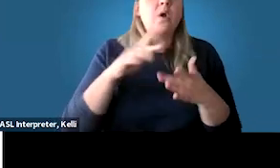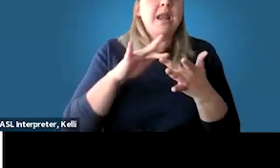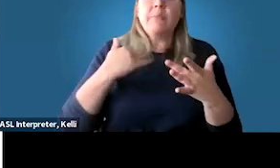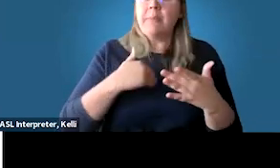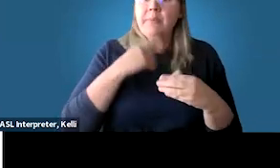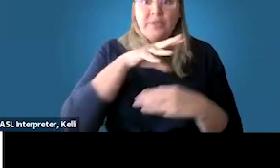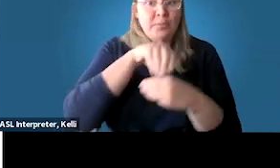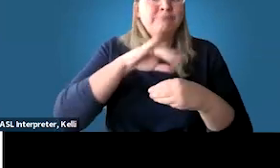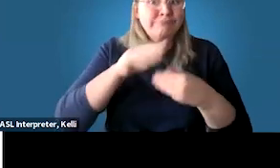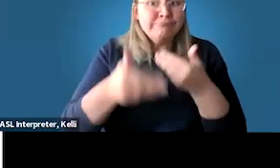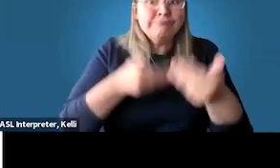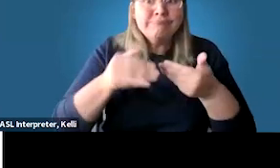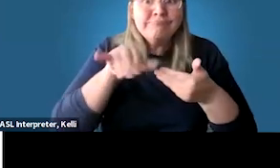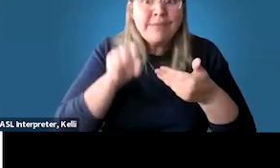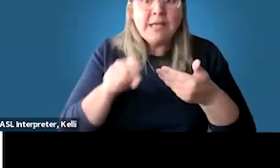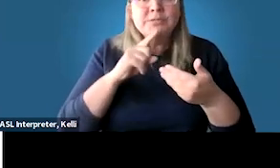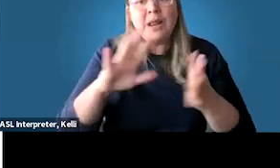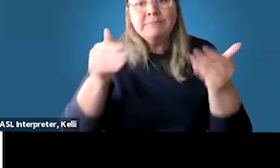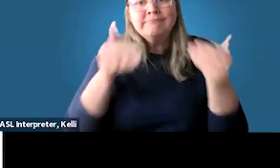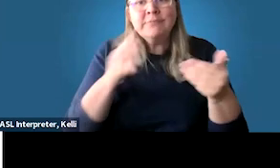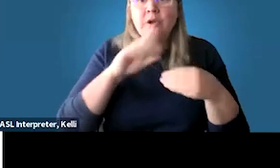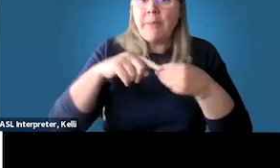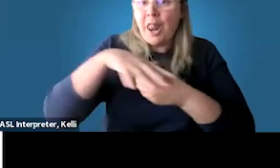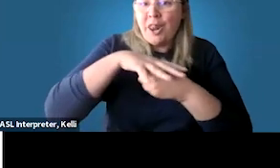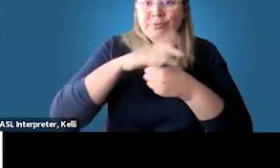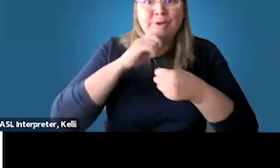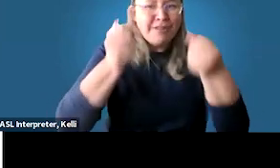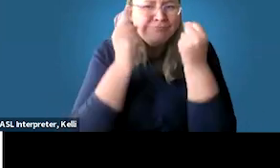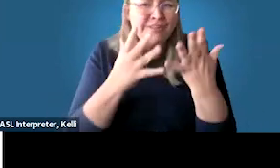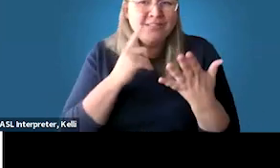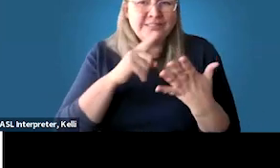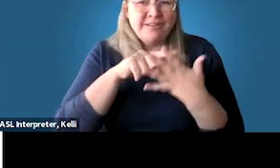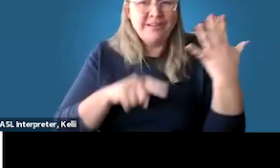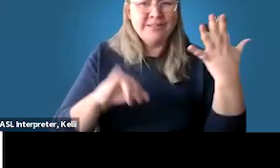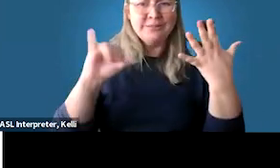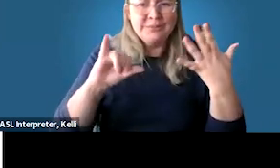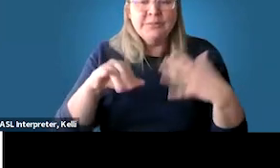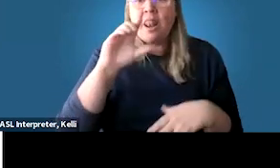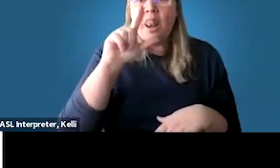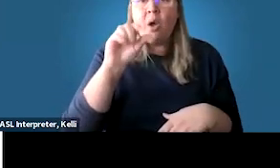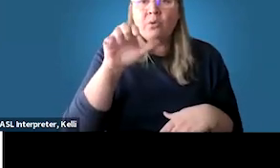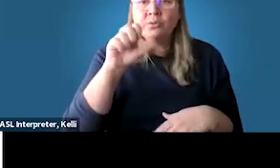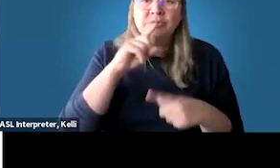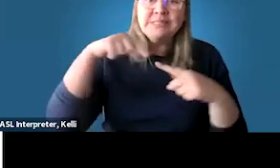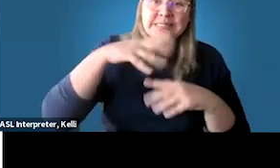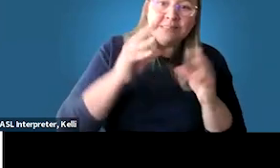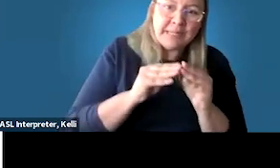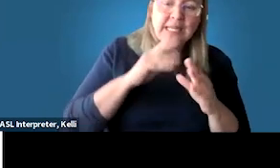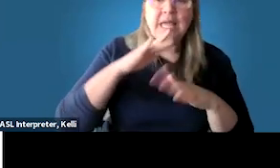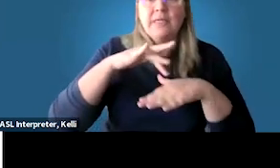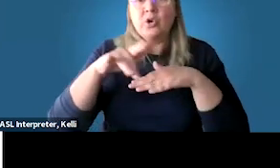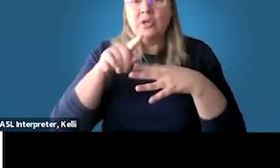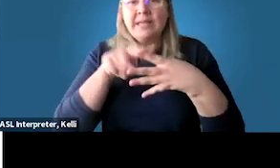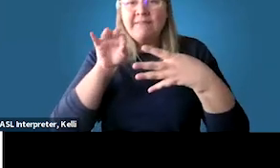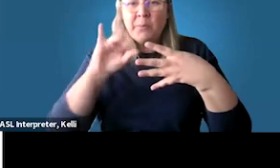to take part. Let's move forward. Let's talk about locals real quick. And we have a whole bunch of them meeting both this month and early in February.